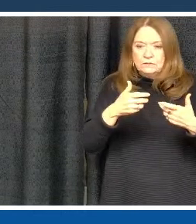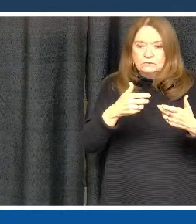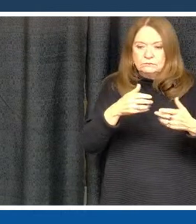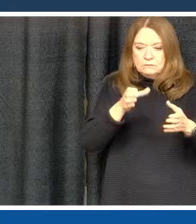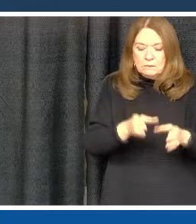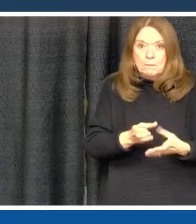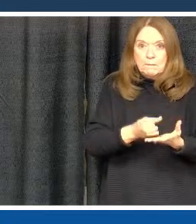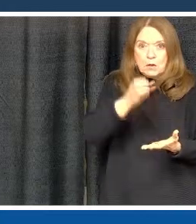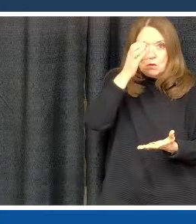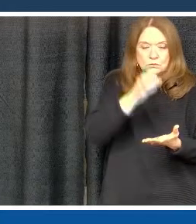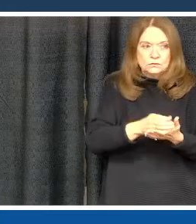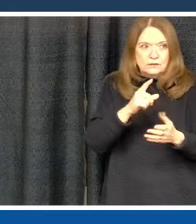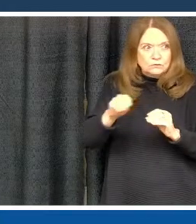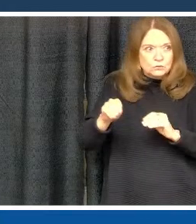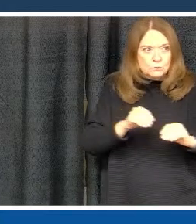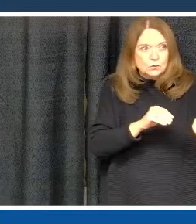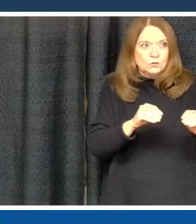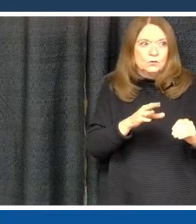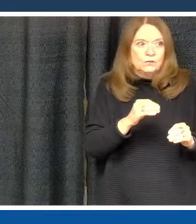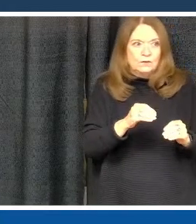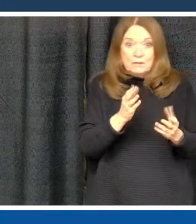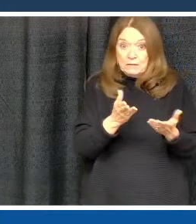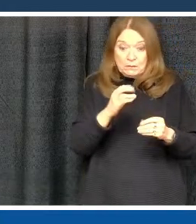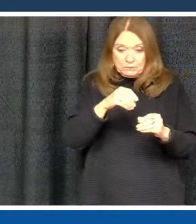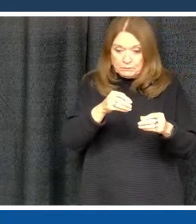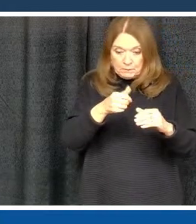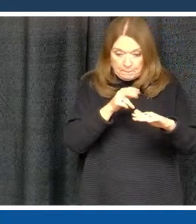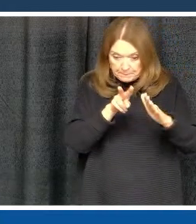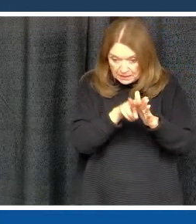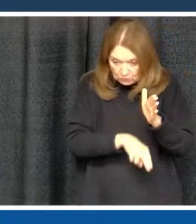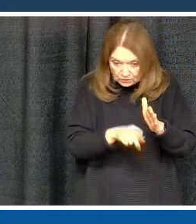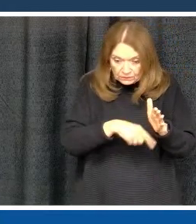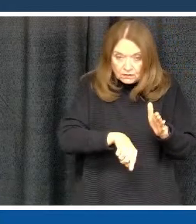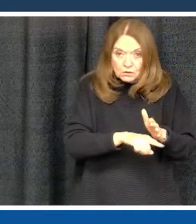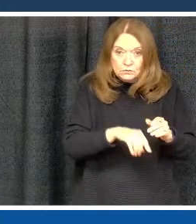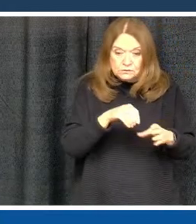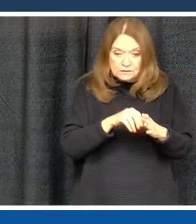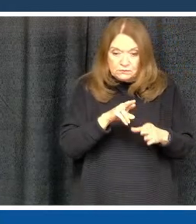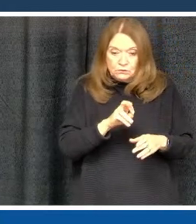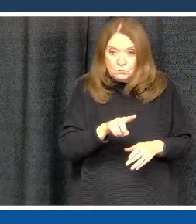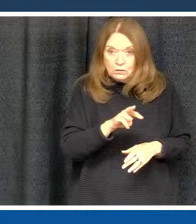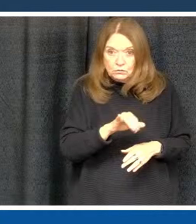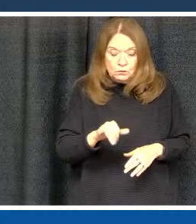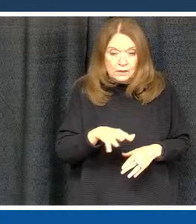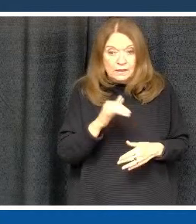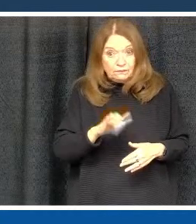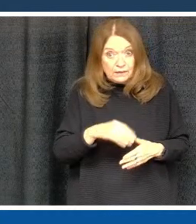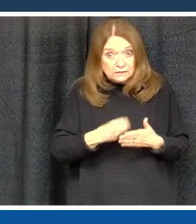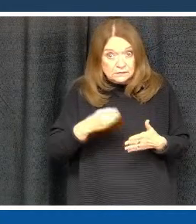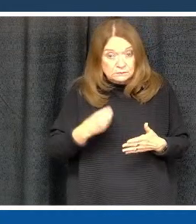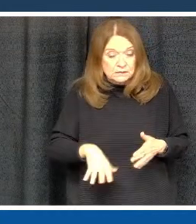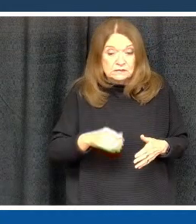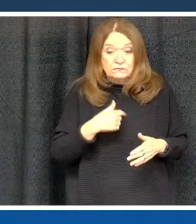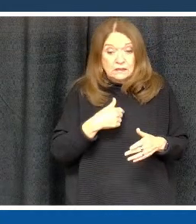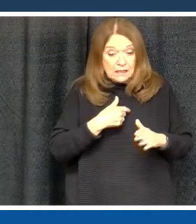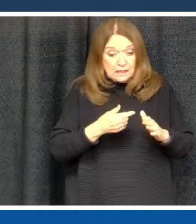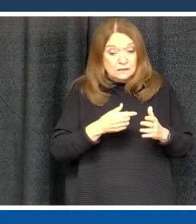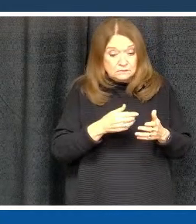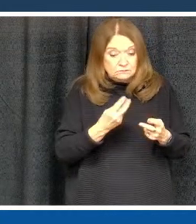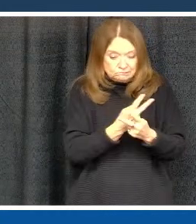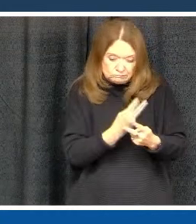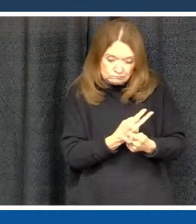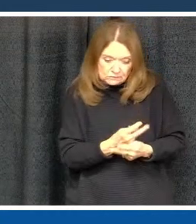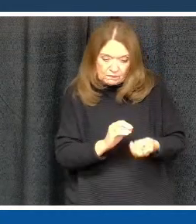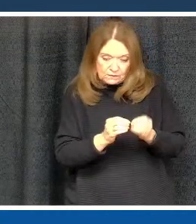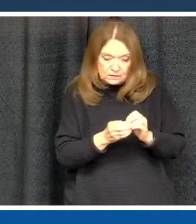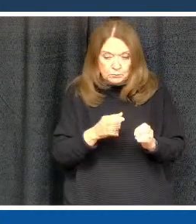utilities are relocated to the side of the roadway. Whether we bear that expense, whether the developer bears that expense, I had my guys run the numbers and I ran it through our third-party